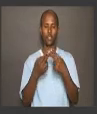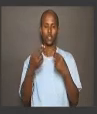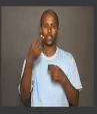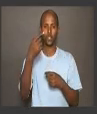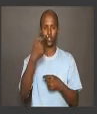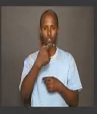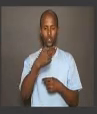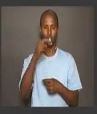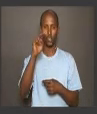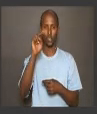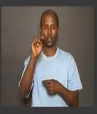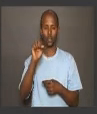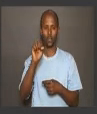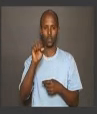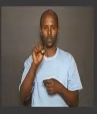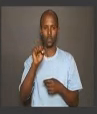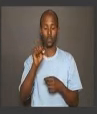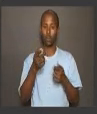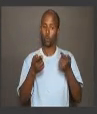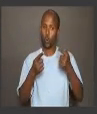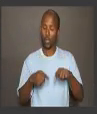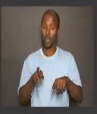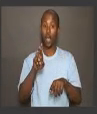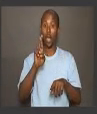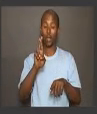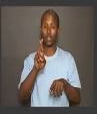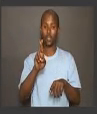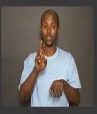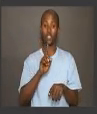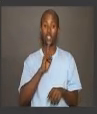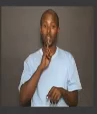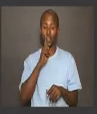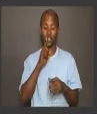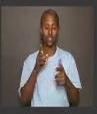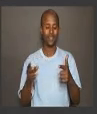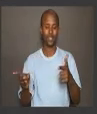Gn when R is a real denominator.